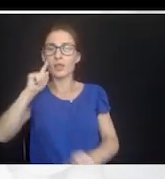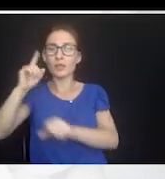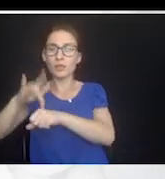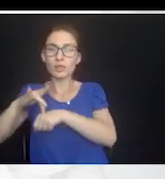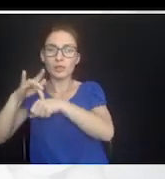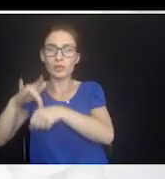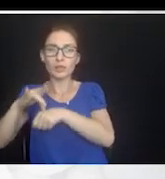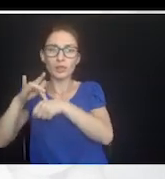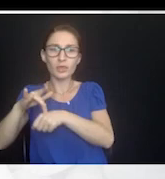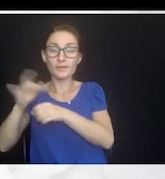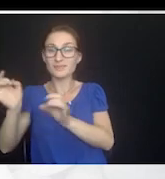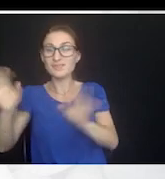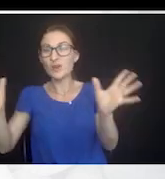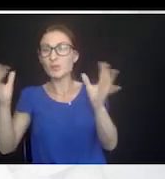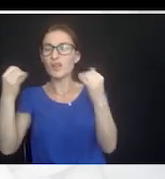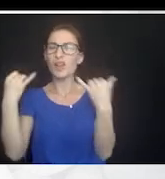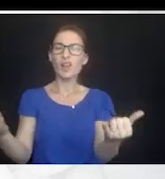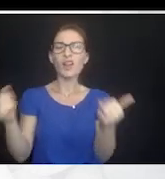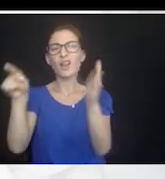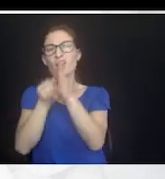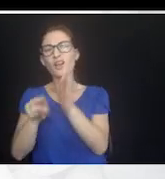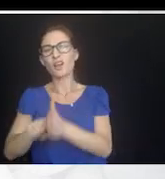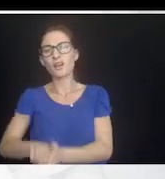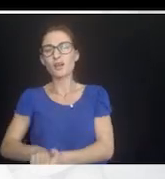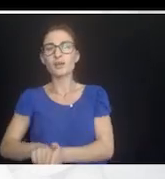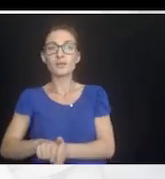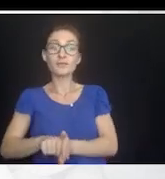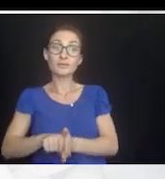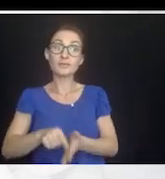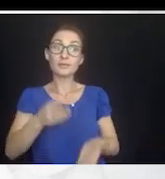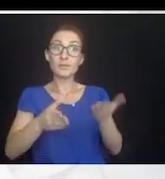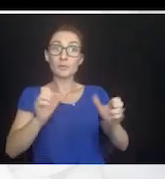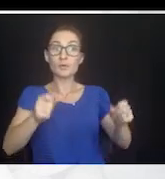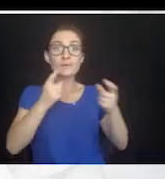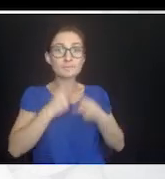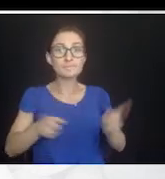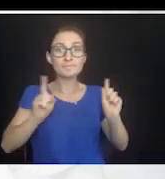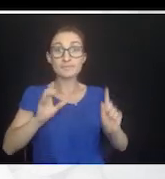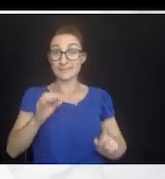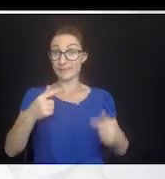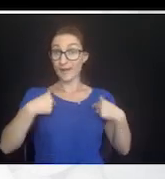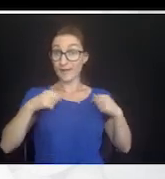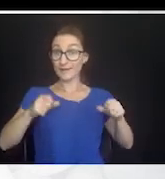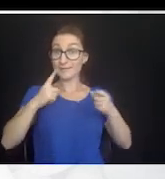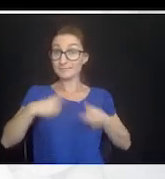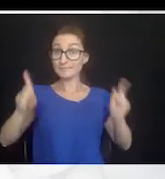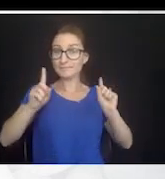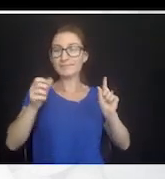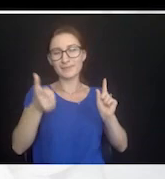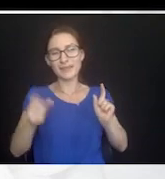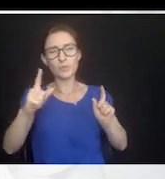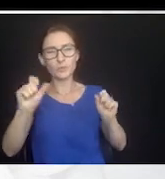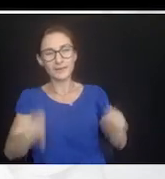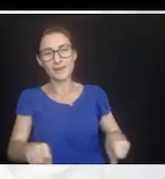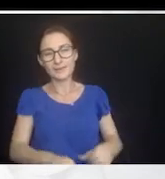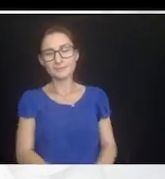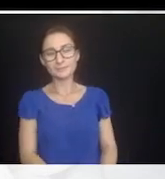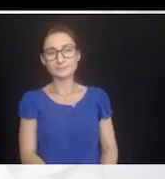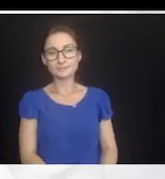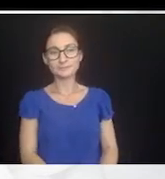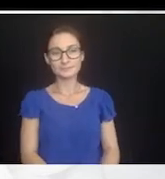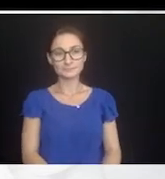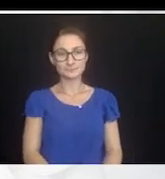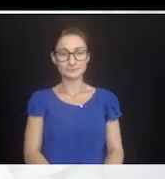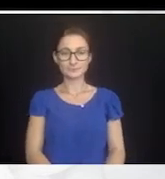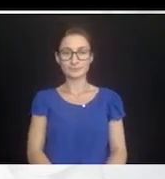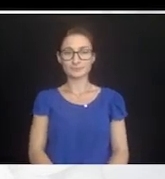bit and not get so focused on the terrible and what's happening now, you might have a